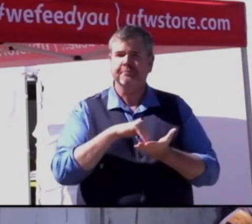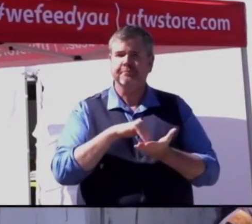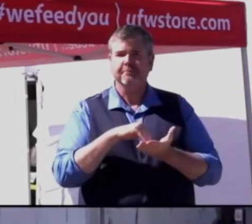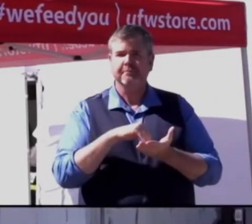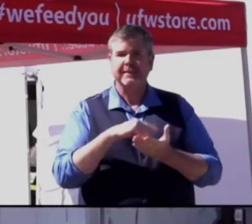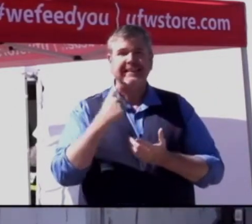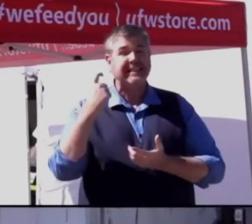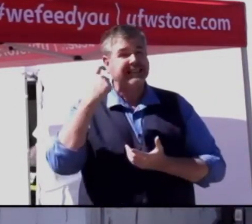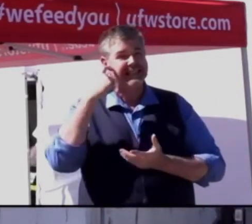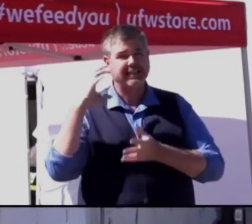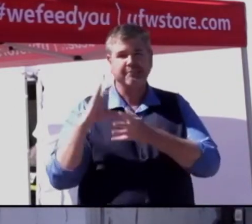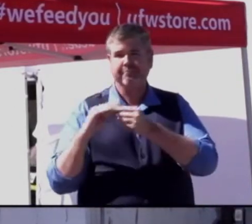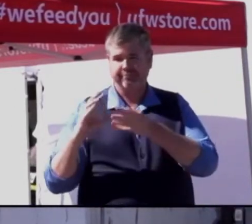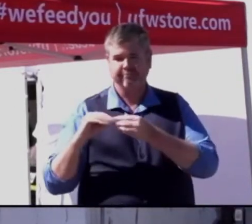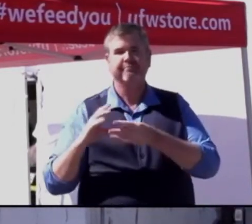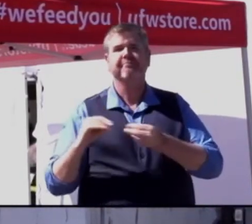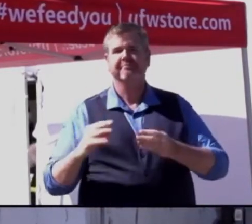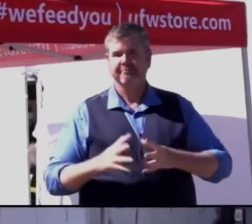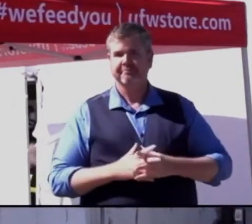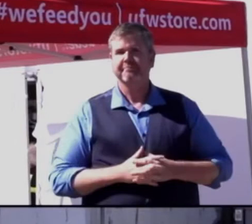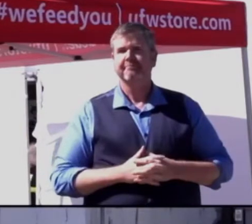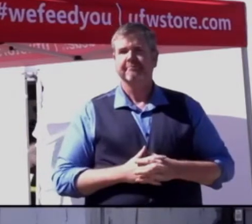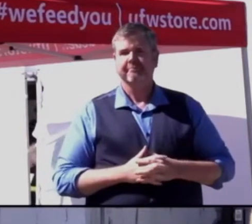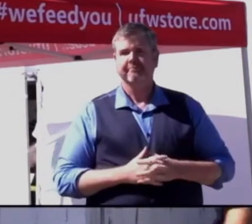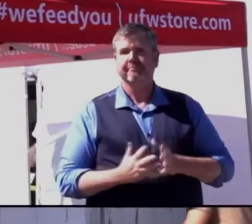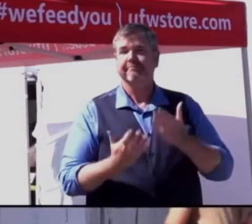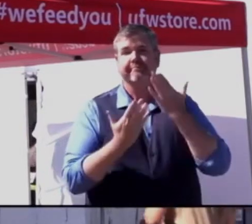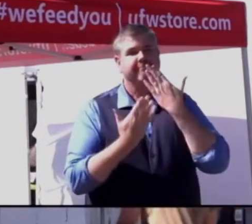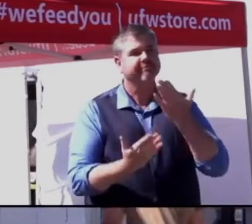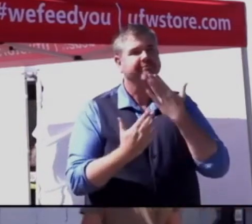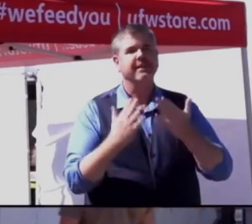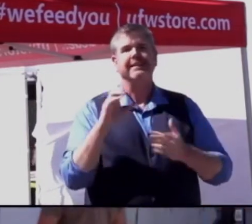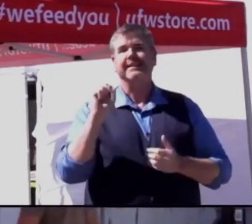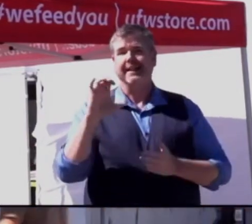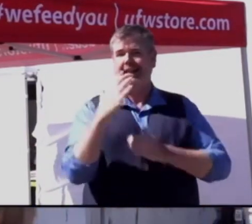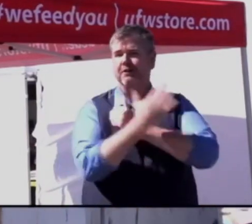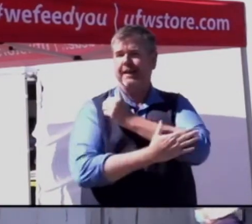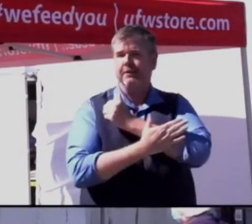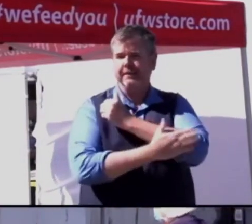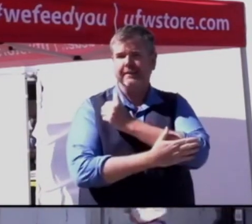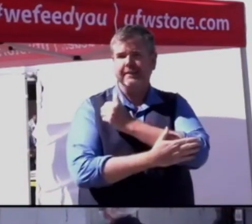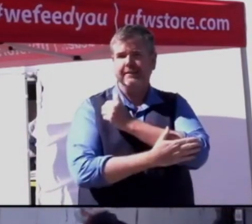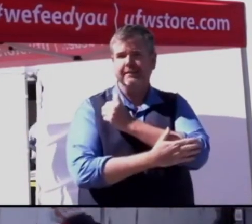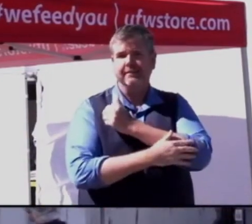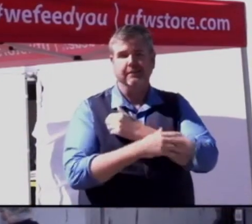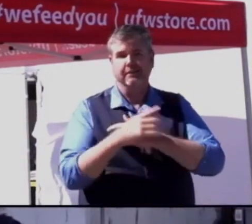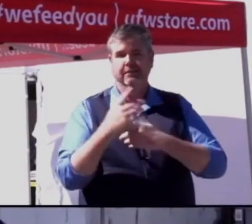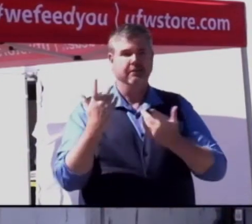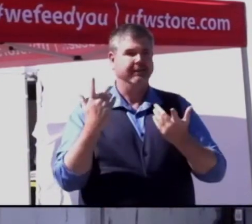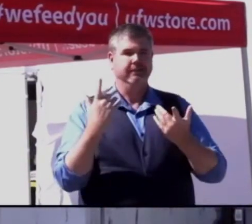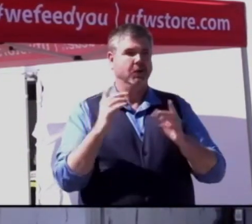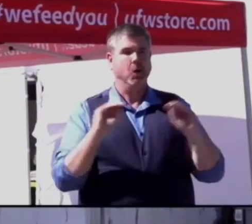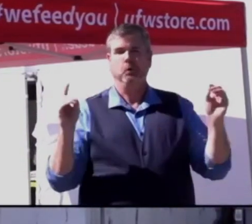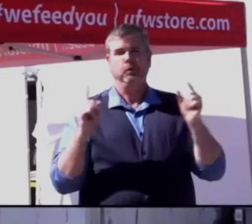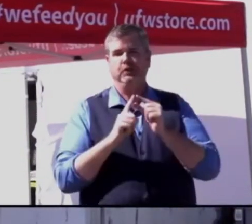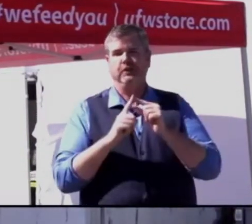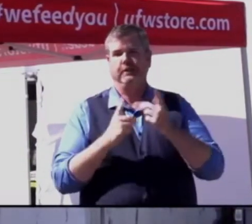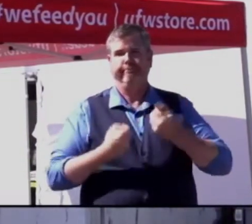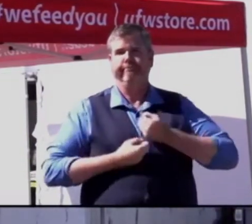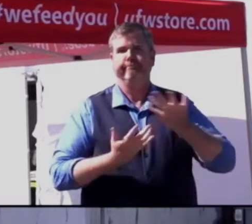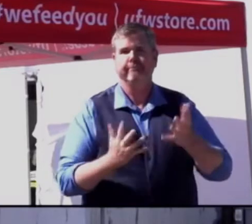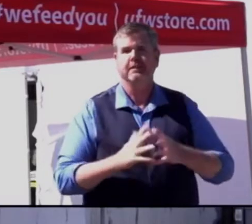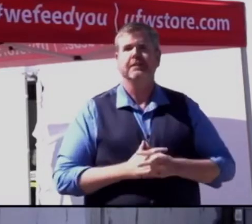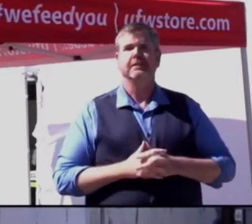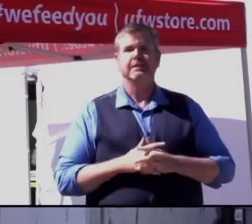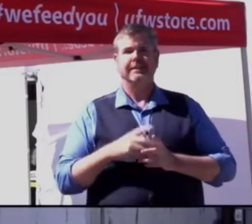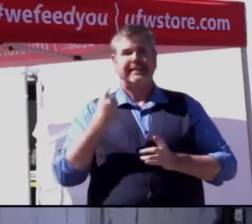speaker. Our appreciation for the county cannot be measured in words. Just last week, or earlier this week, the county brought